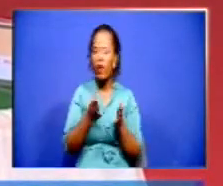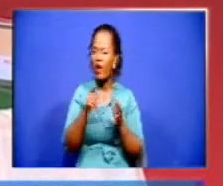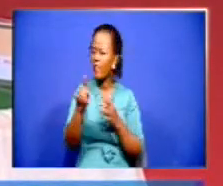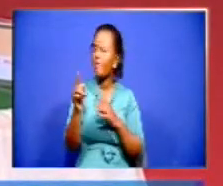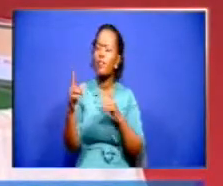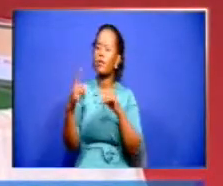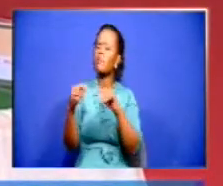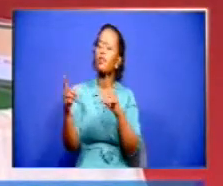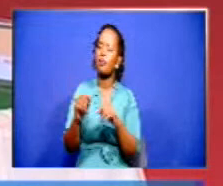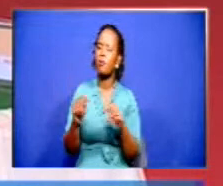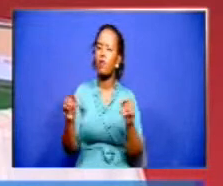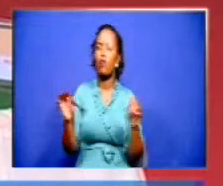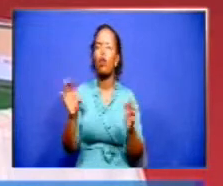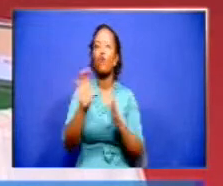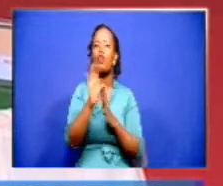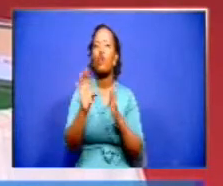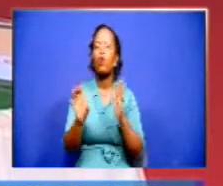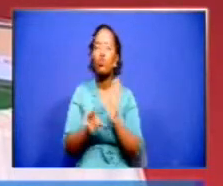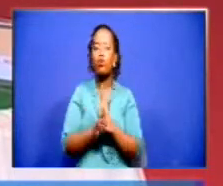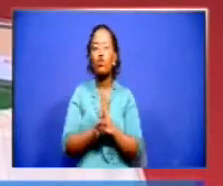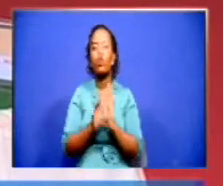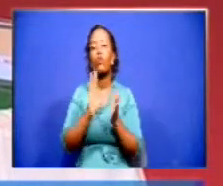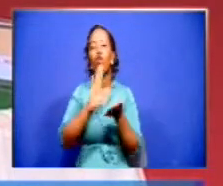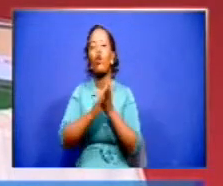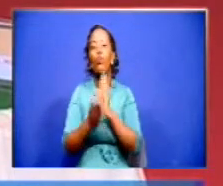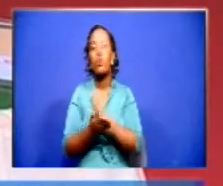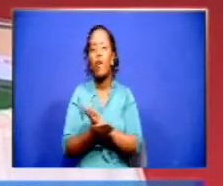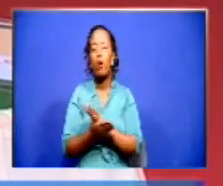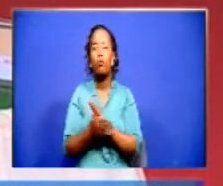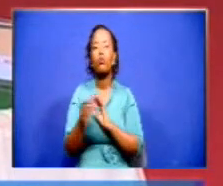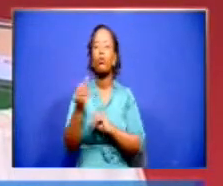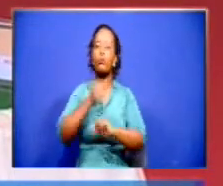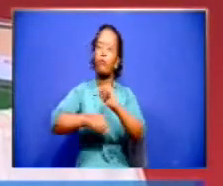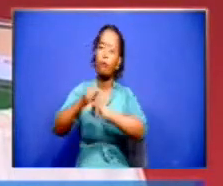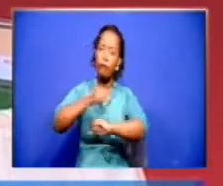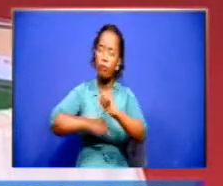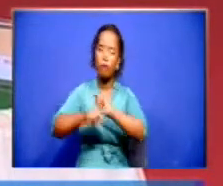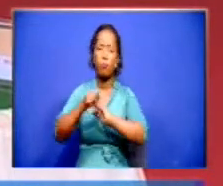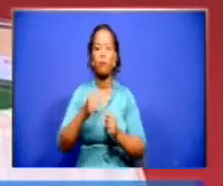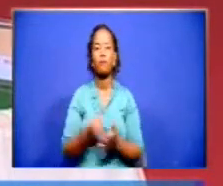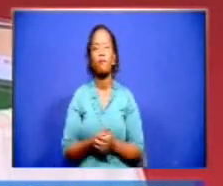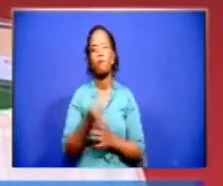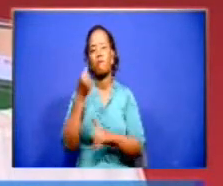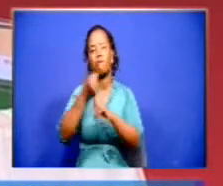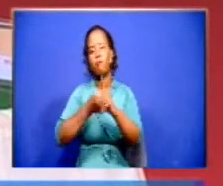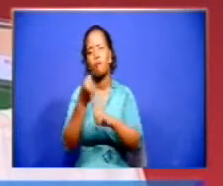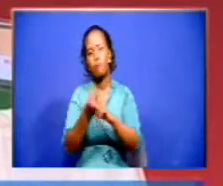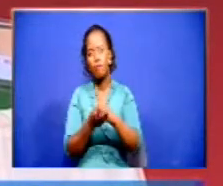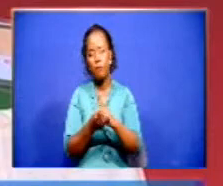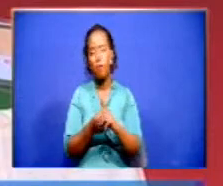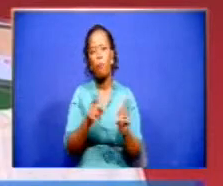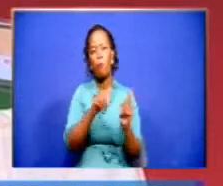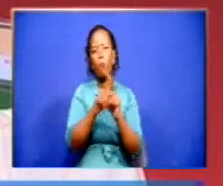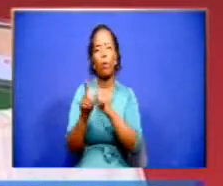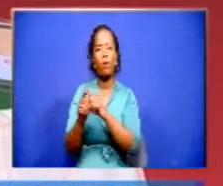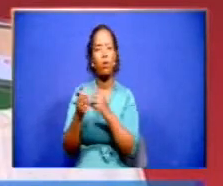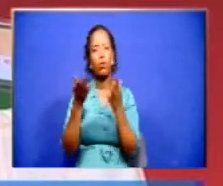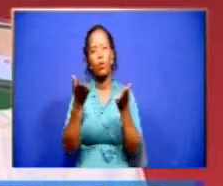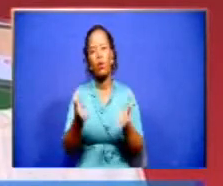statement, constitutions without constitutionalism. With that in mind, would my